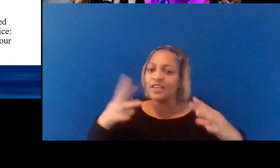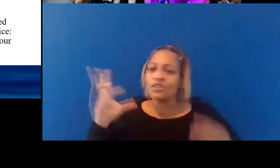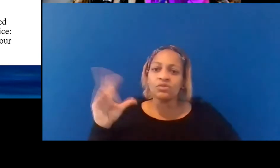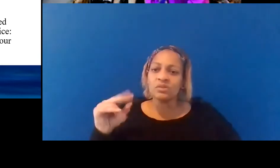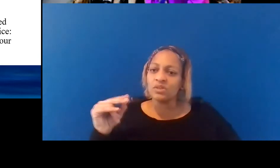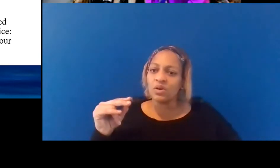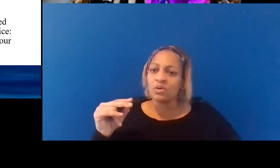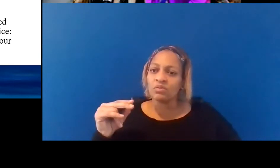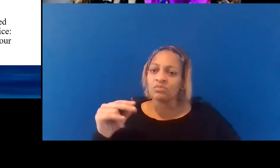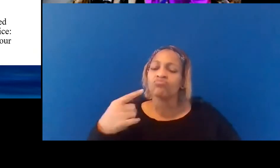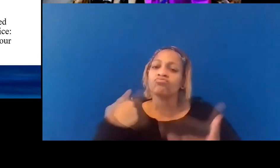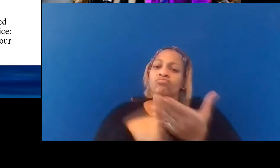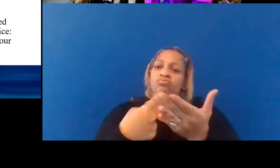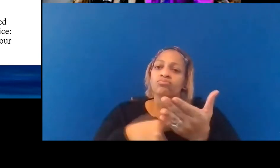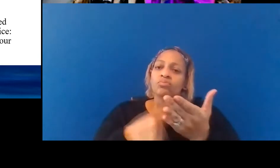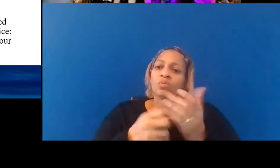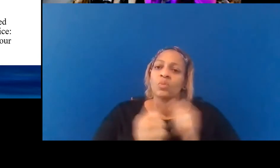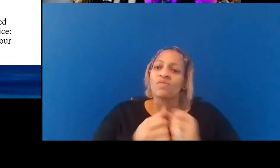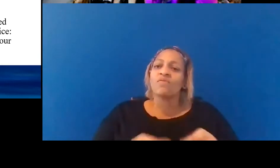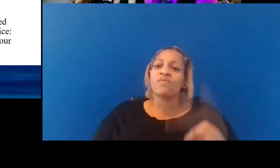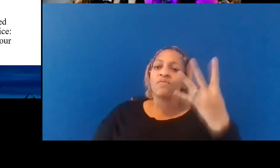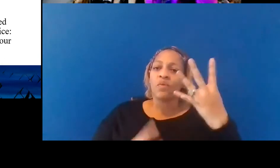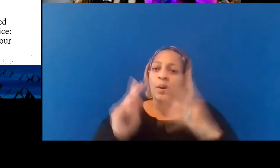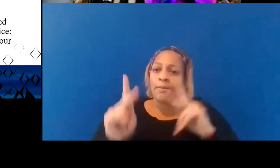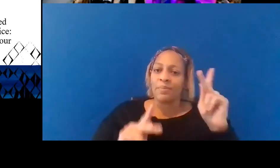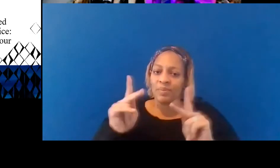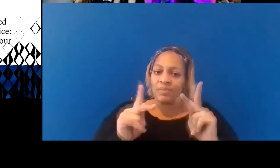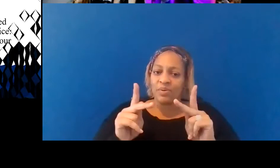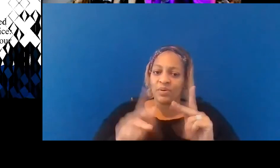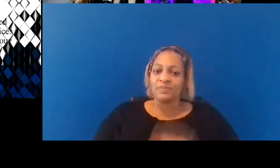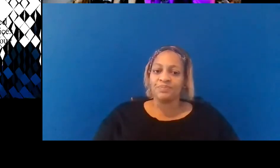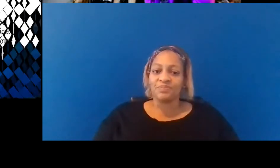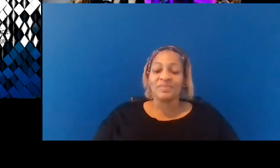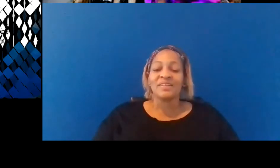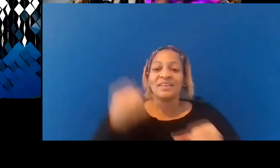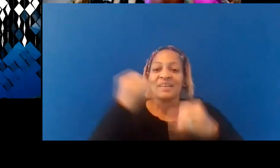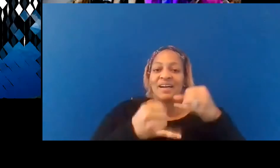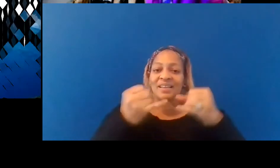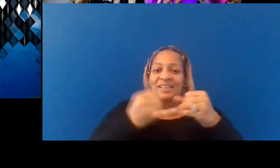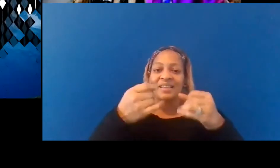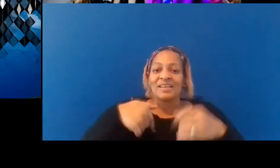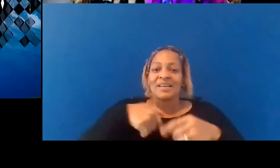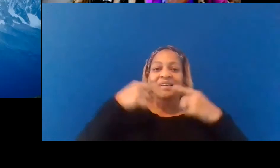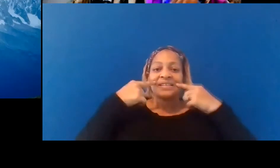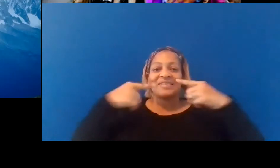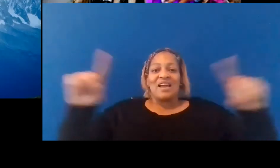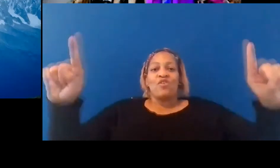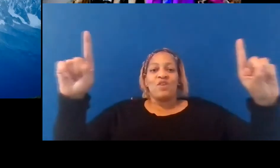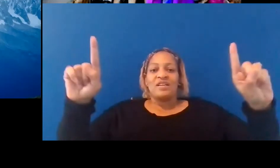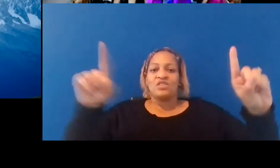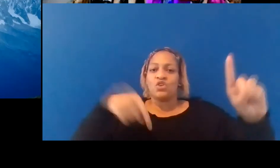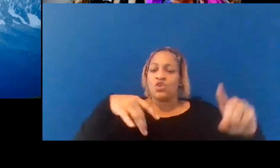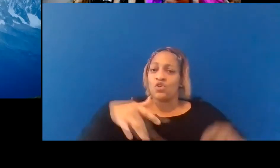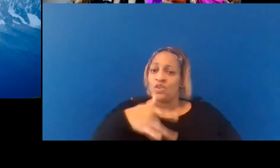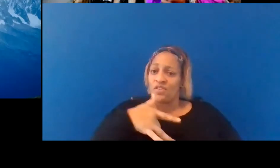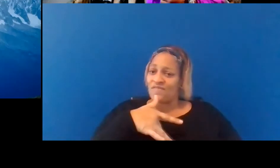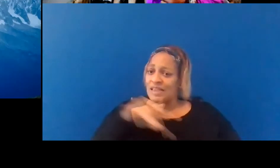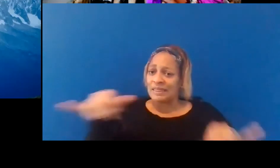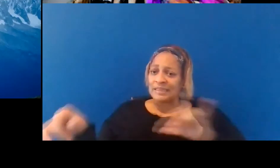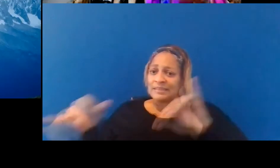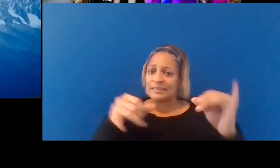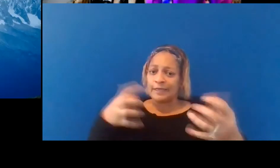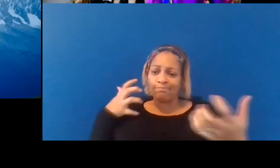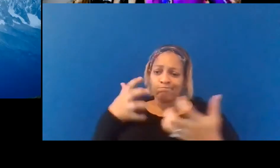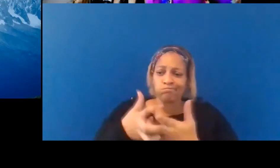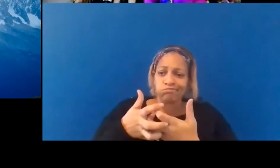folks about that. And then lastly, our declaration. If you are feeling so aligned with me after I read it the first